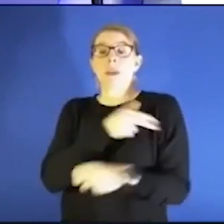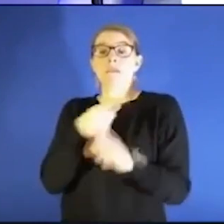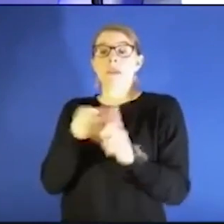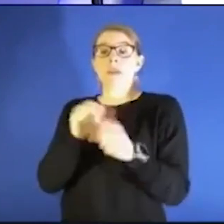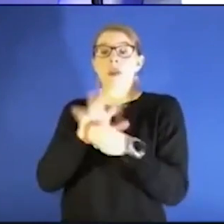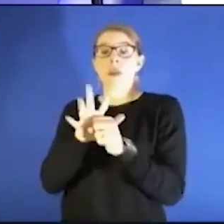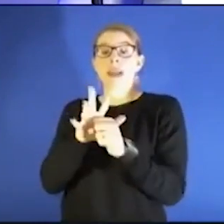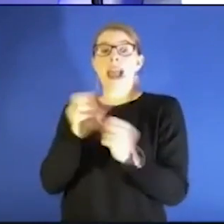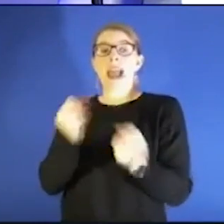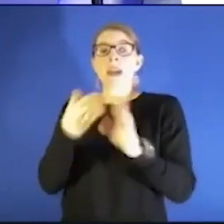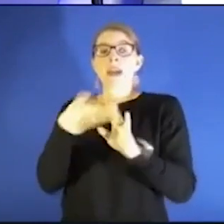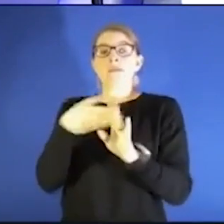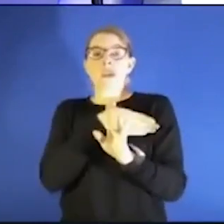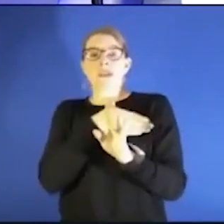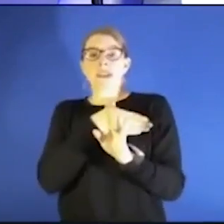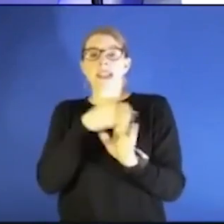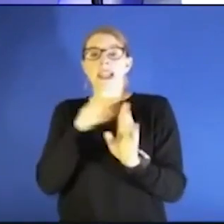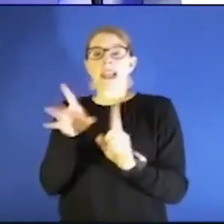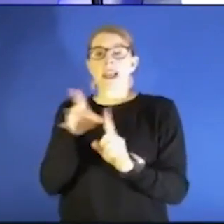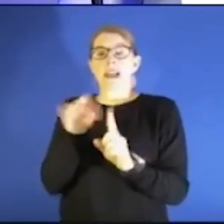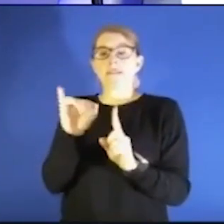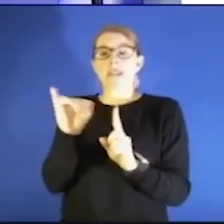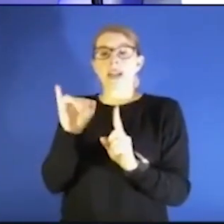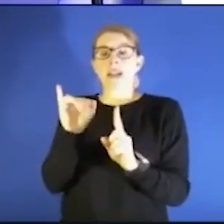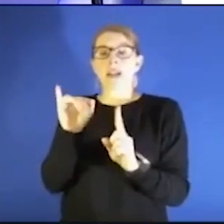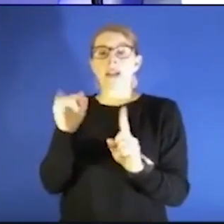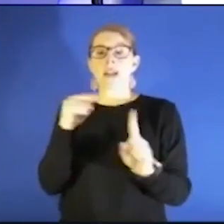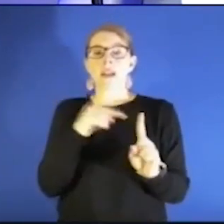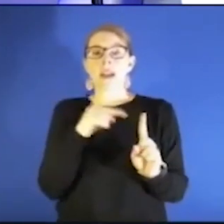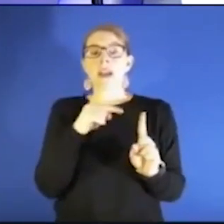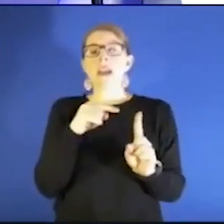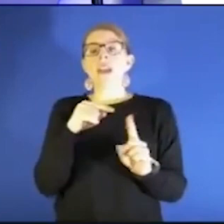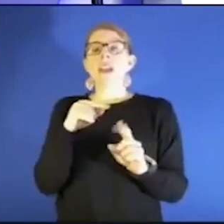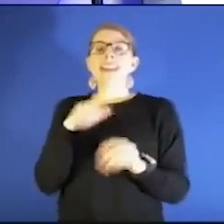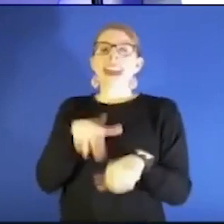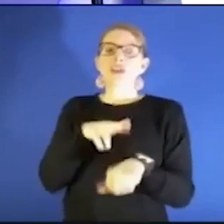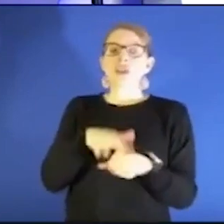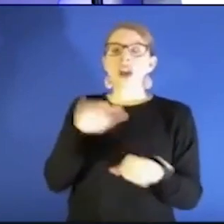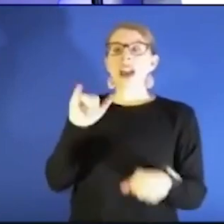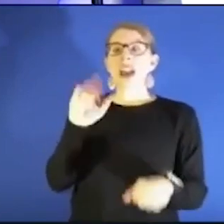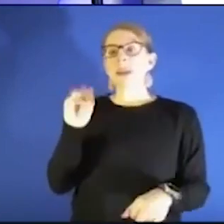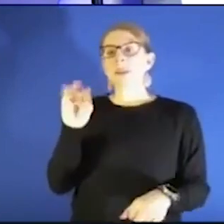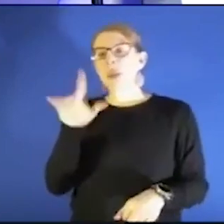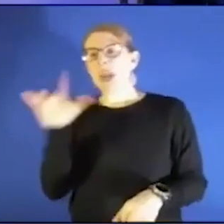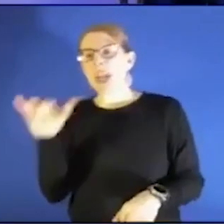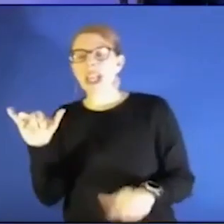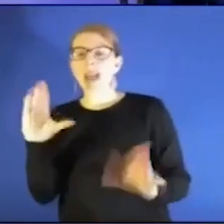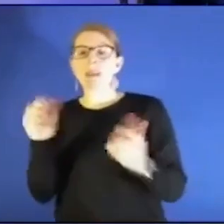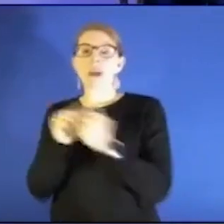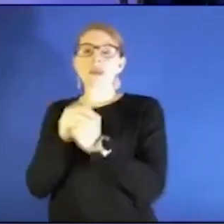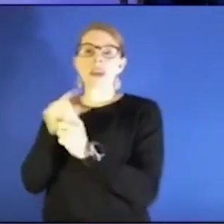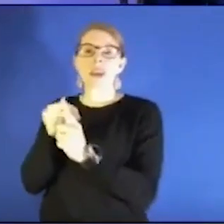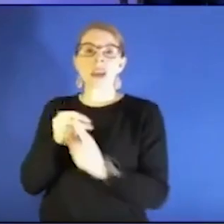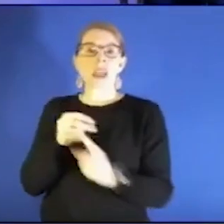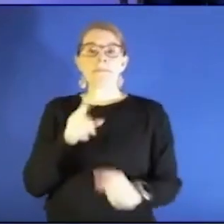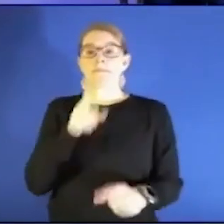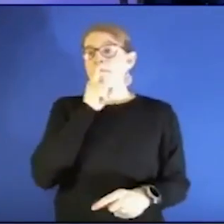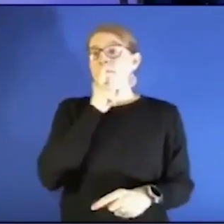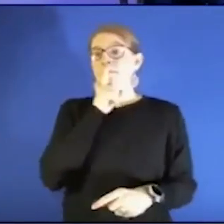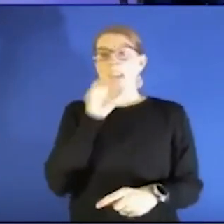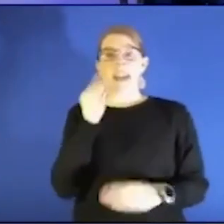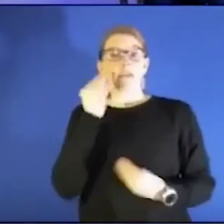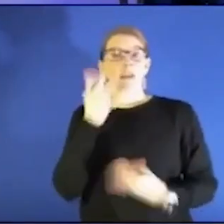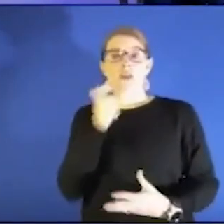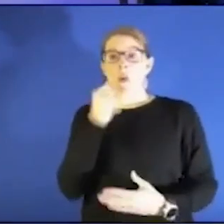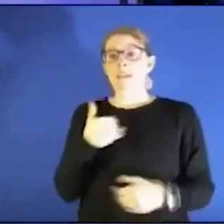infected? Again, this comes back to the power of natural immunity. Mm-hmm. Yeah, I don't have that. I don't have that information available today. It's